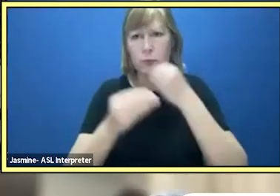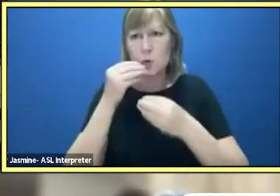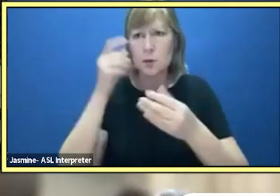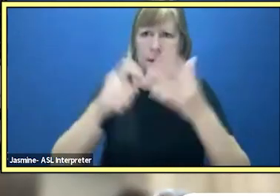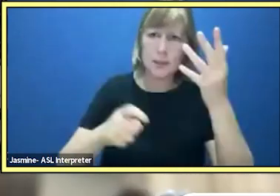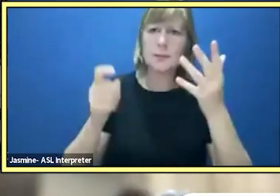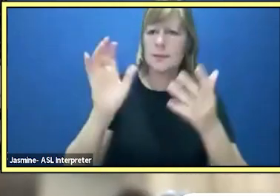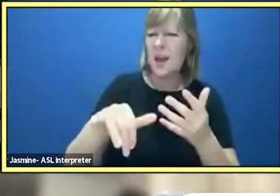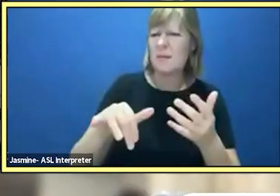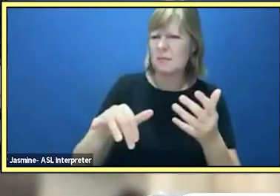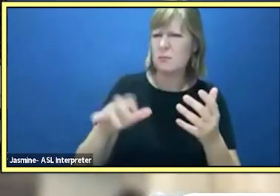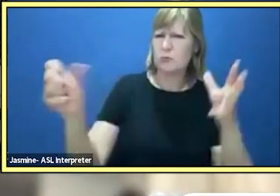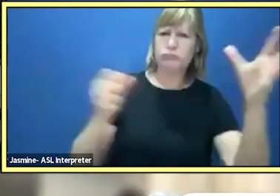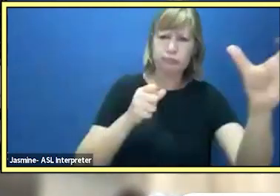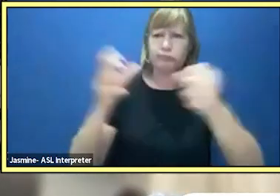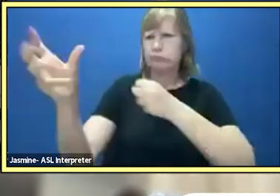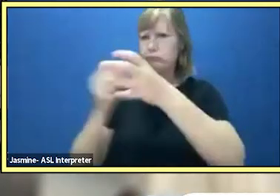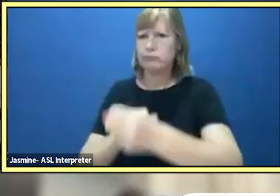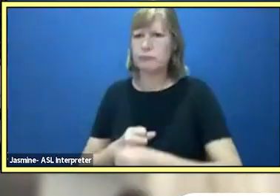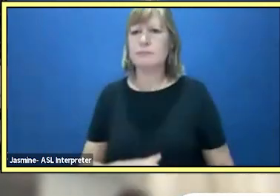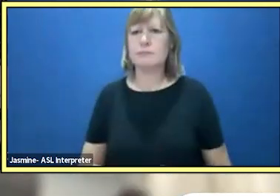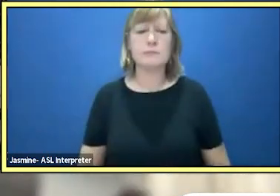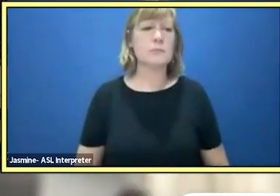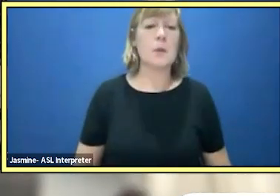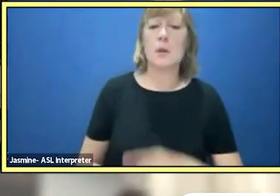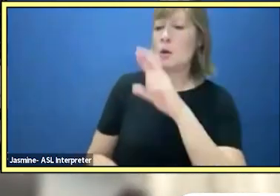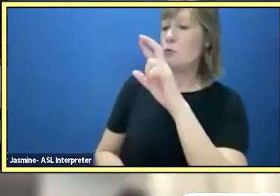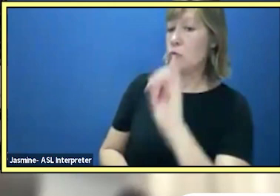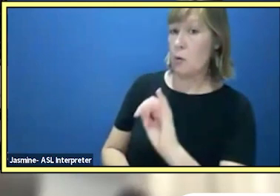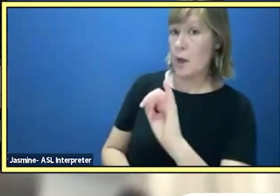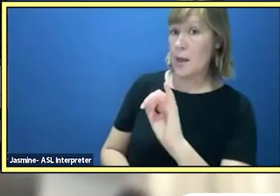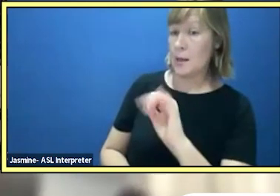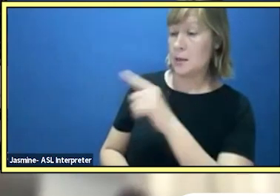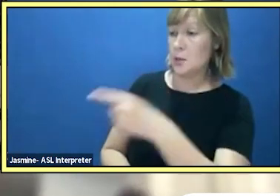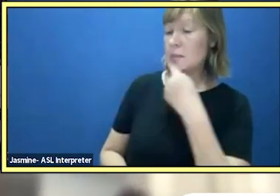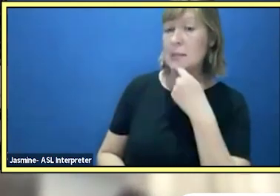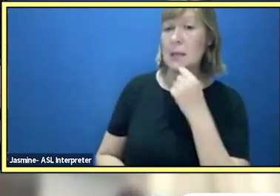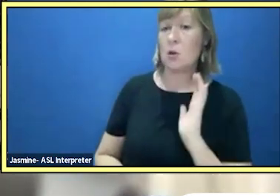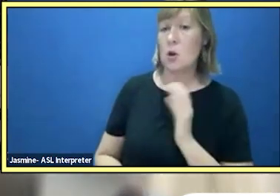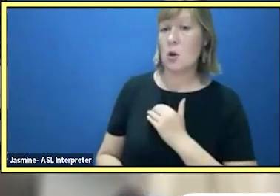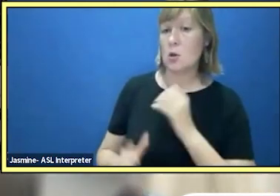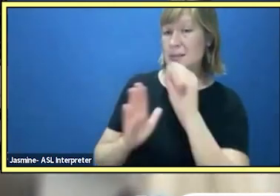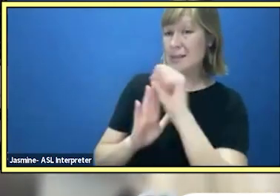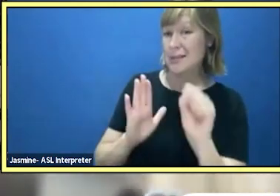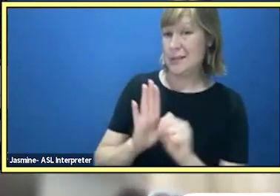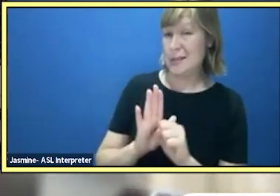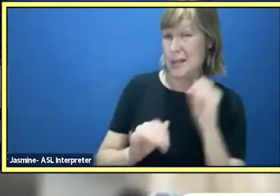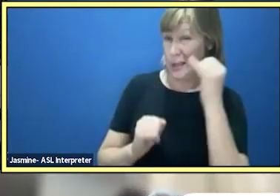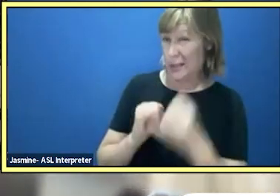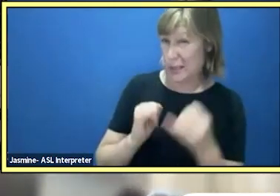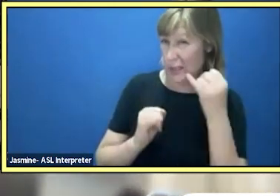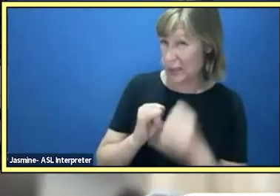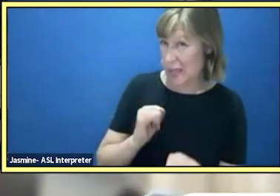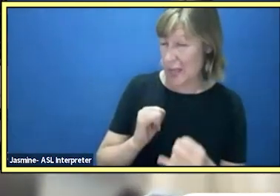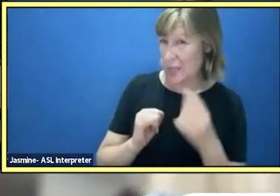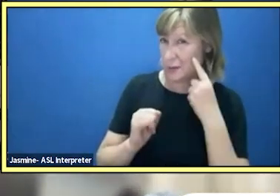is one of the last to onboard with this transition. So based on the past